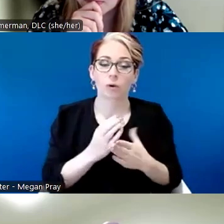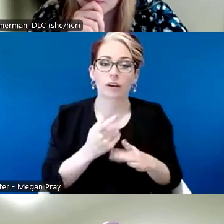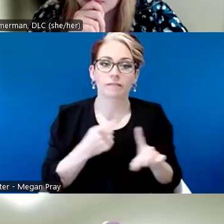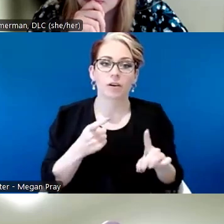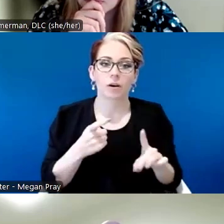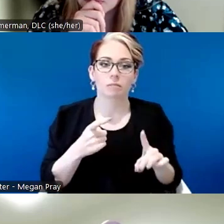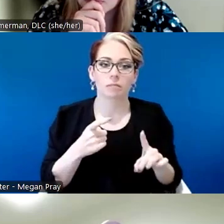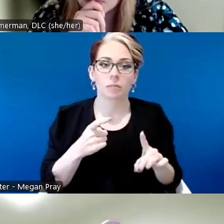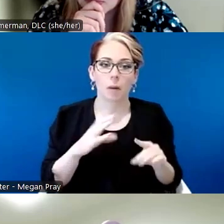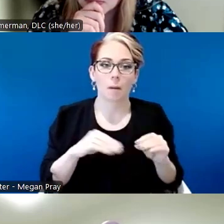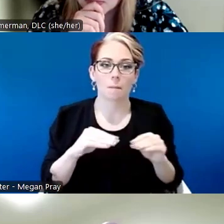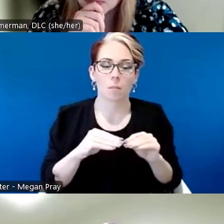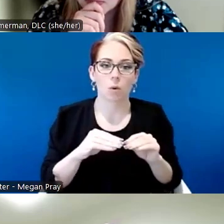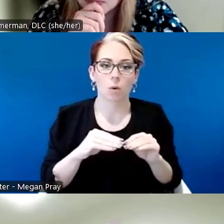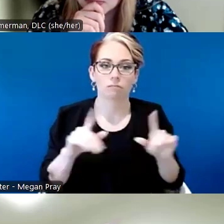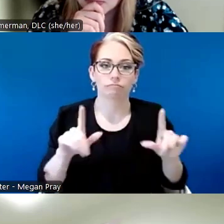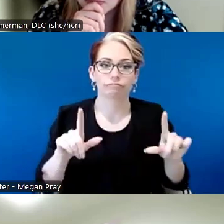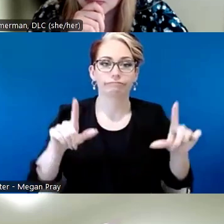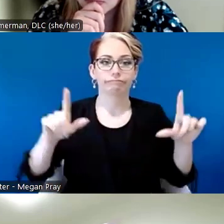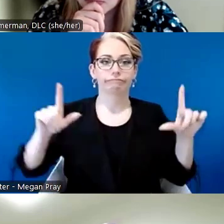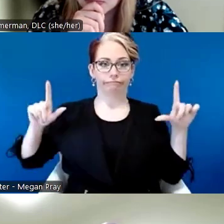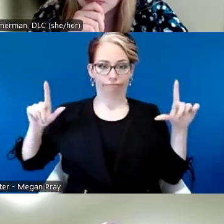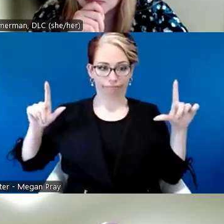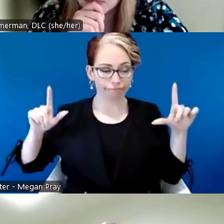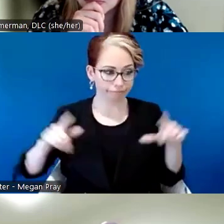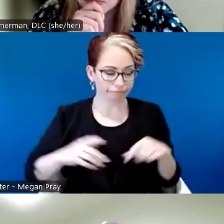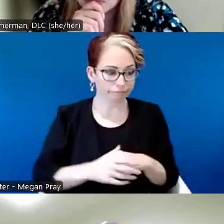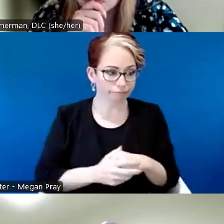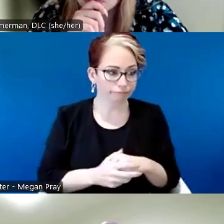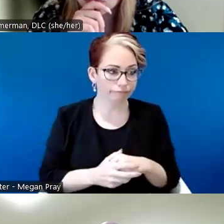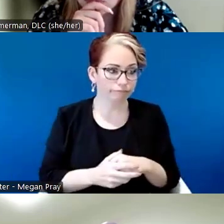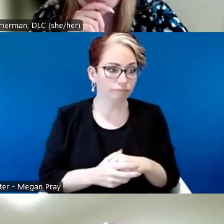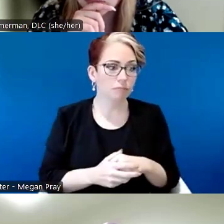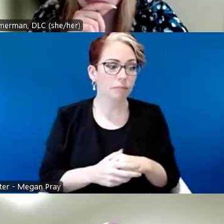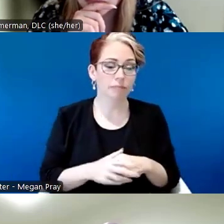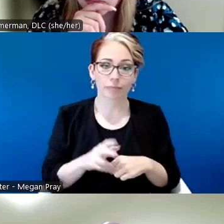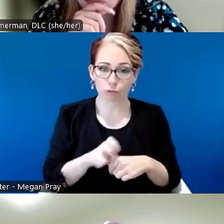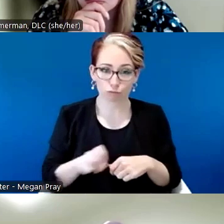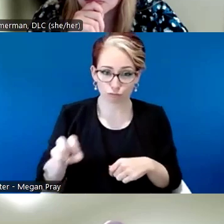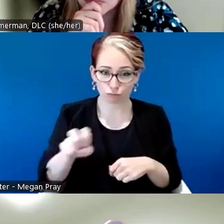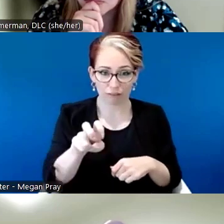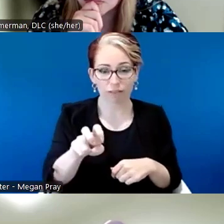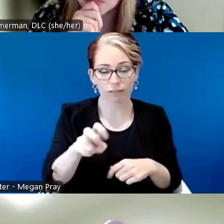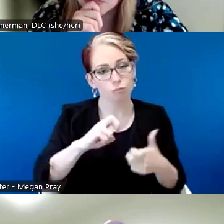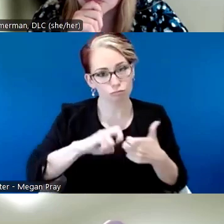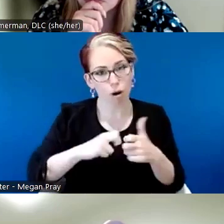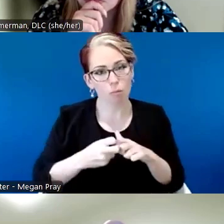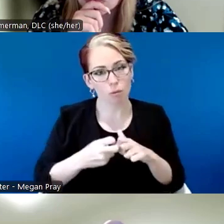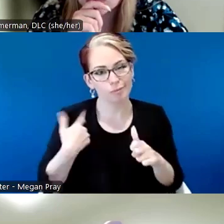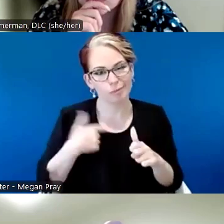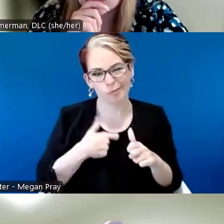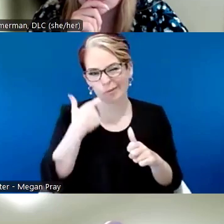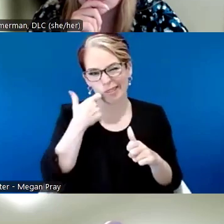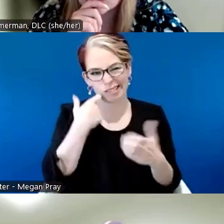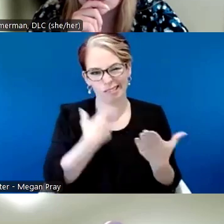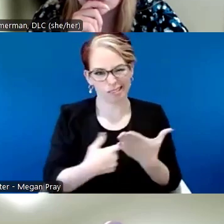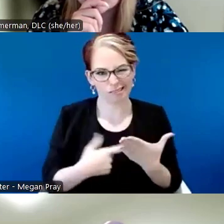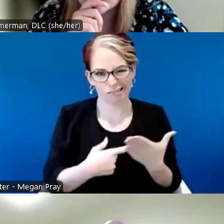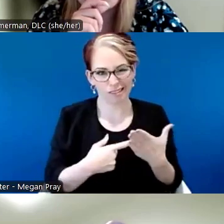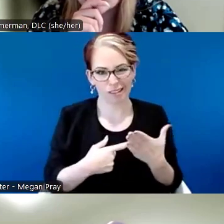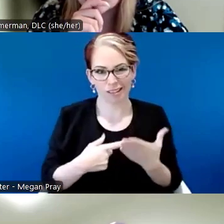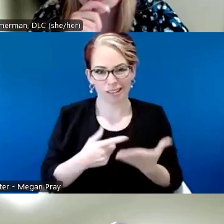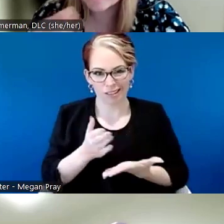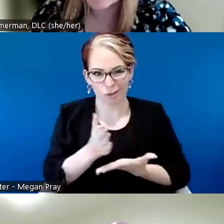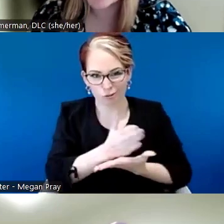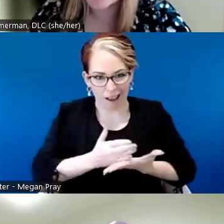angle. So not only is the path of travel here a problem, as talked about in the previous slide, but it's